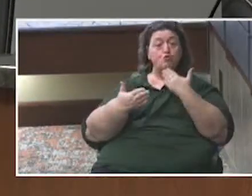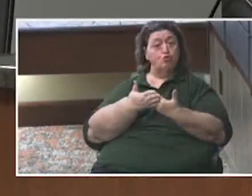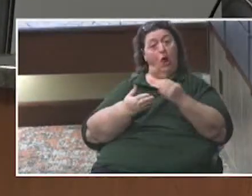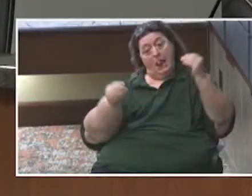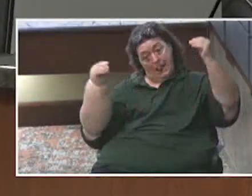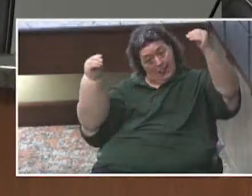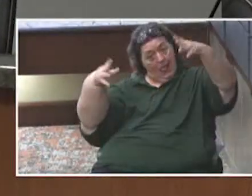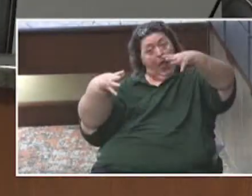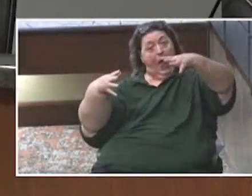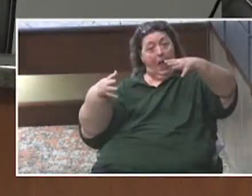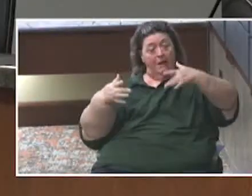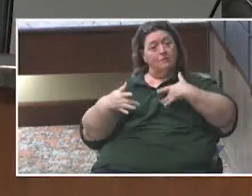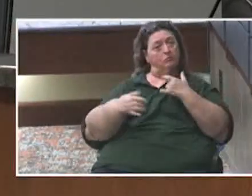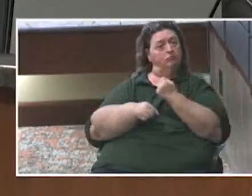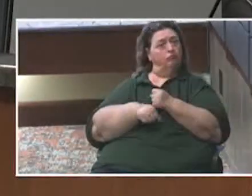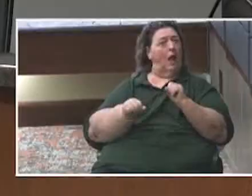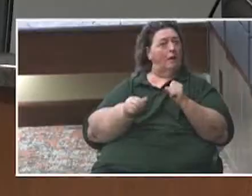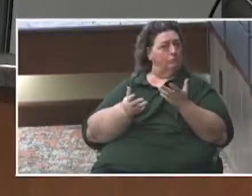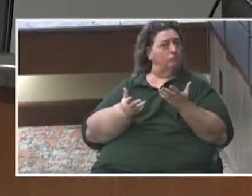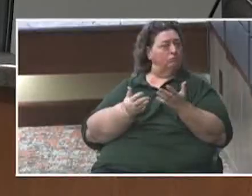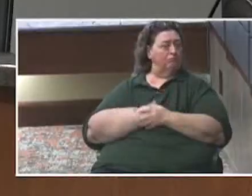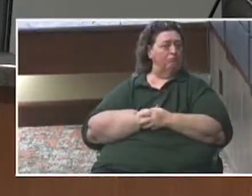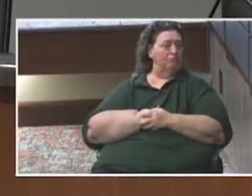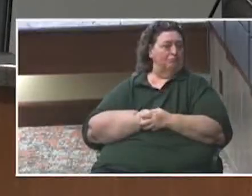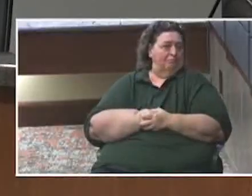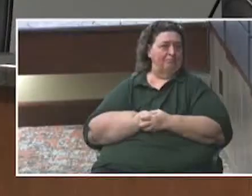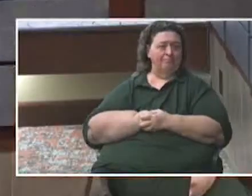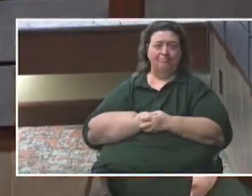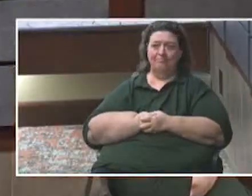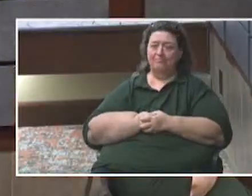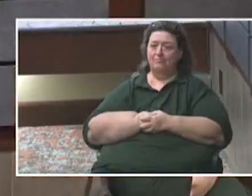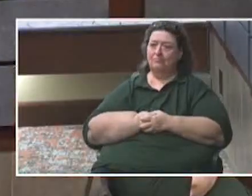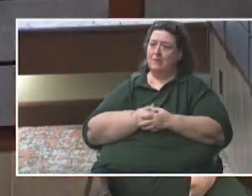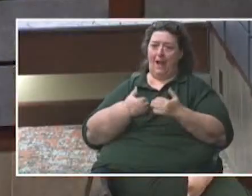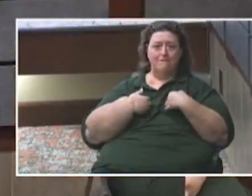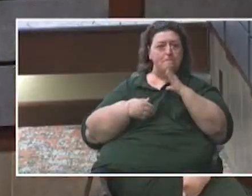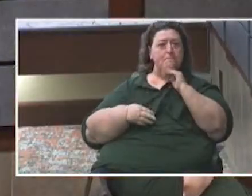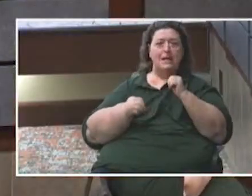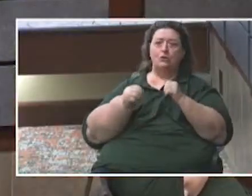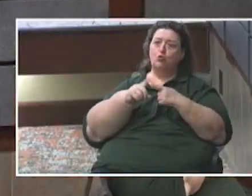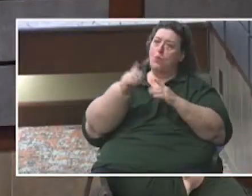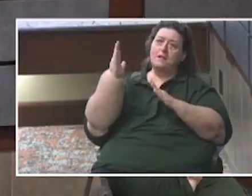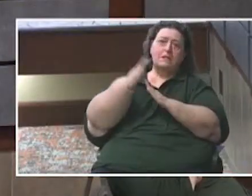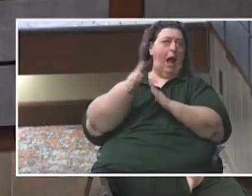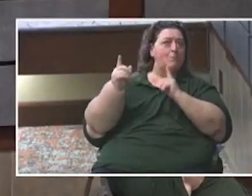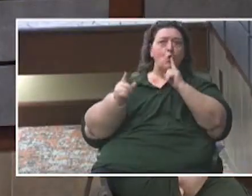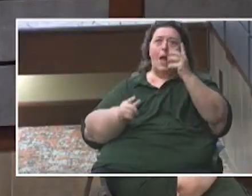say? I'll end my comments there. I've been to the top. It's amazing.